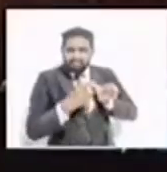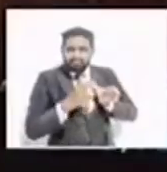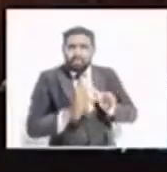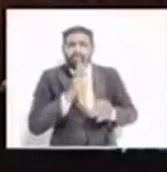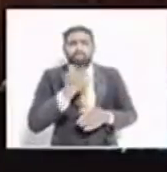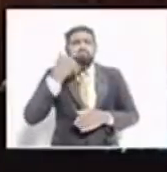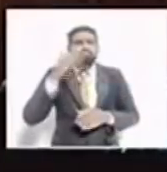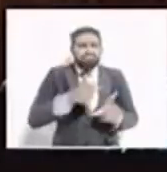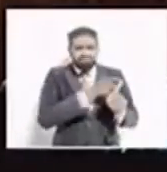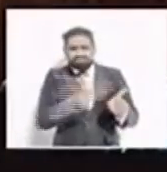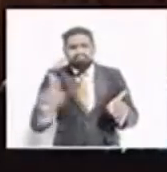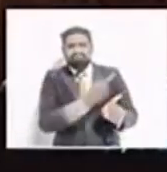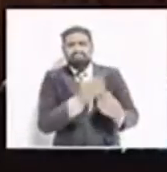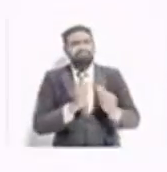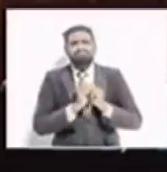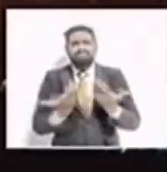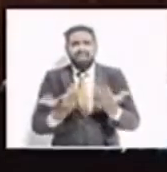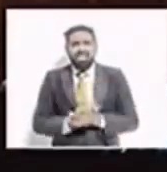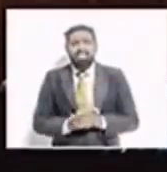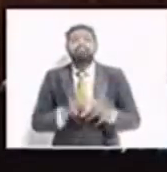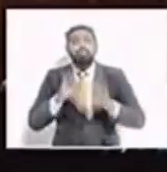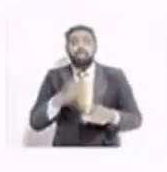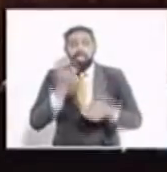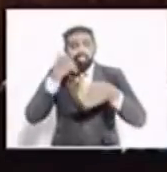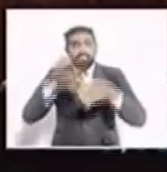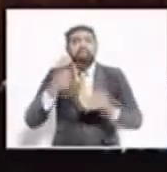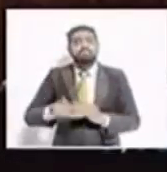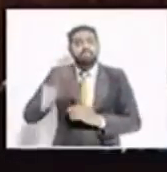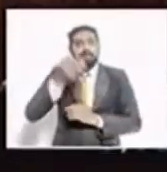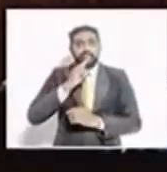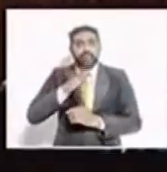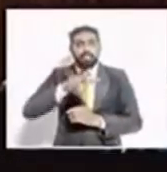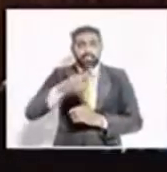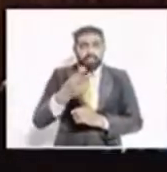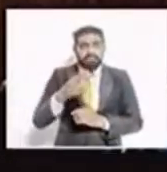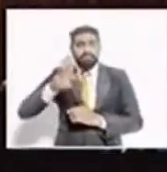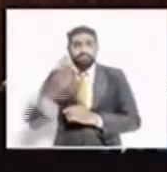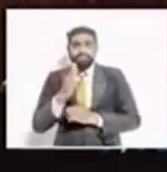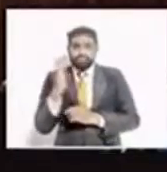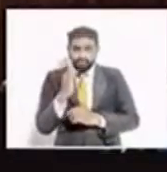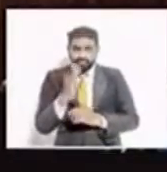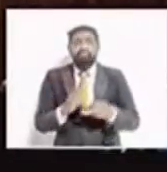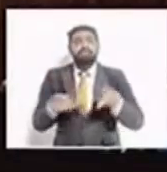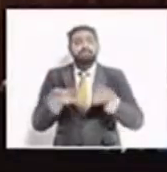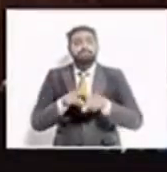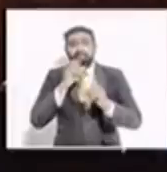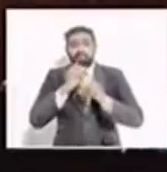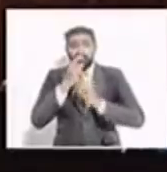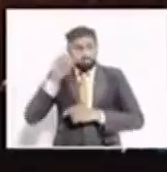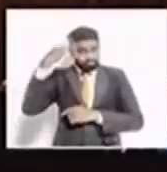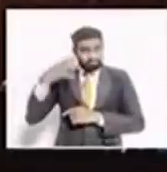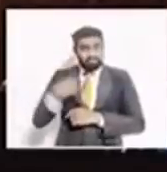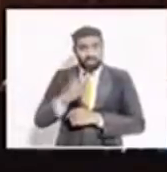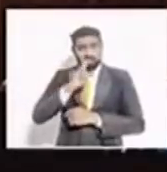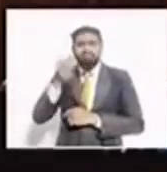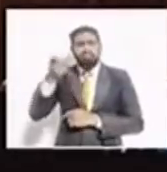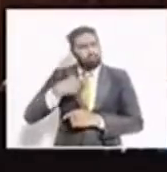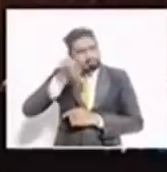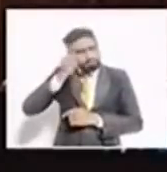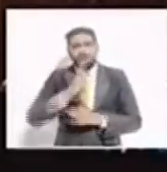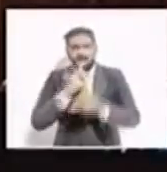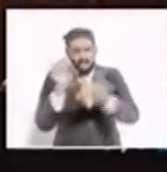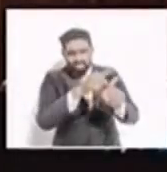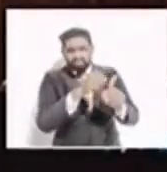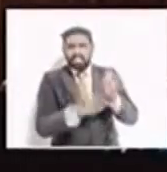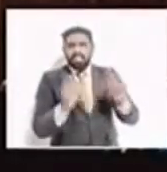of petrol has risen to 200 to 300 rupees. Mr. Speaker, you must tell him to speak of this problem immediately. Today the price of a litre